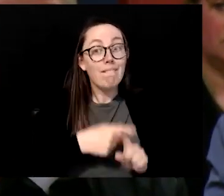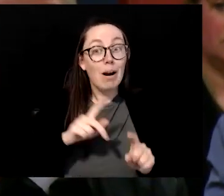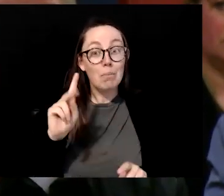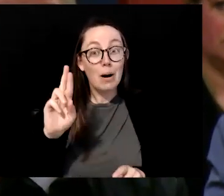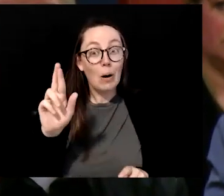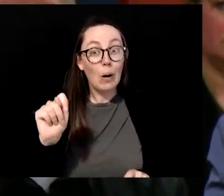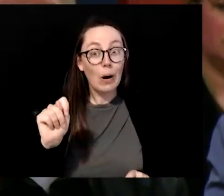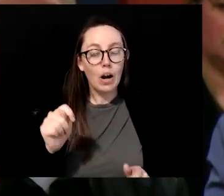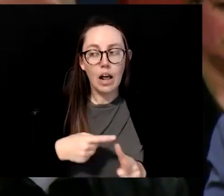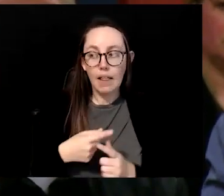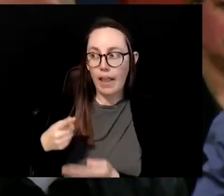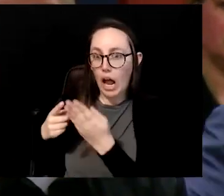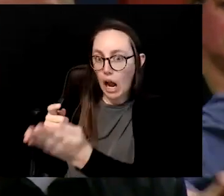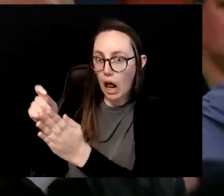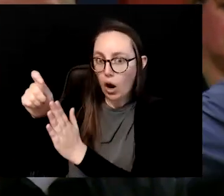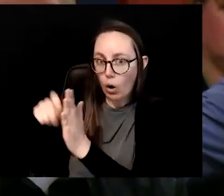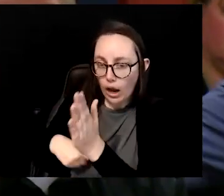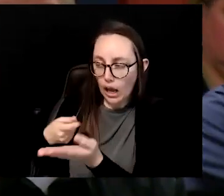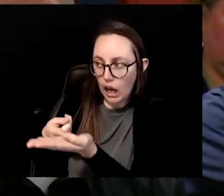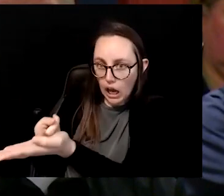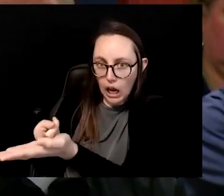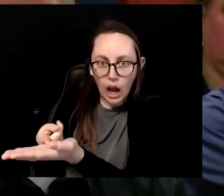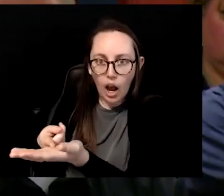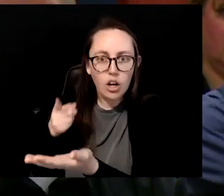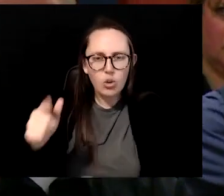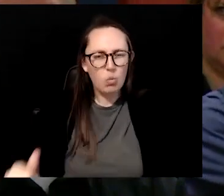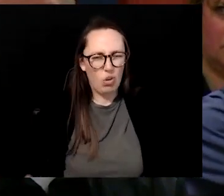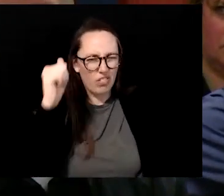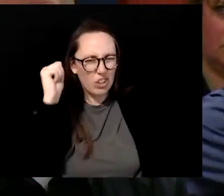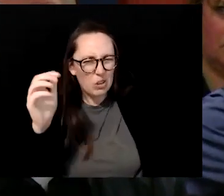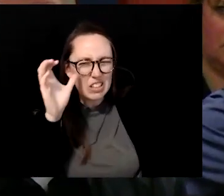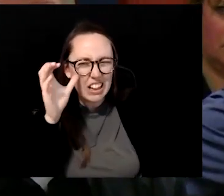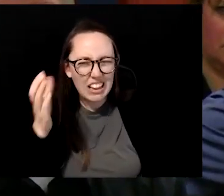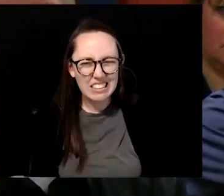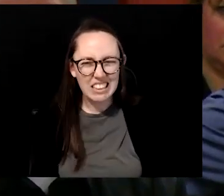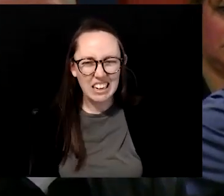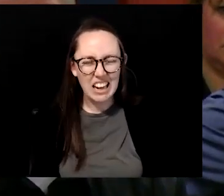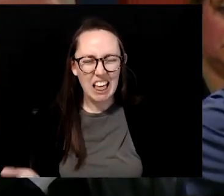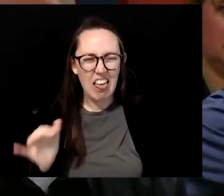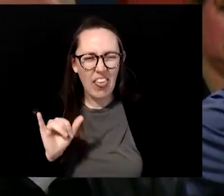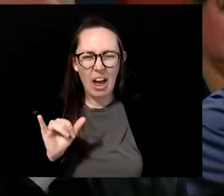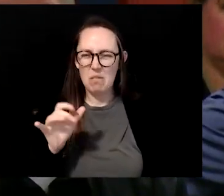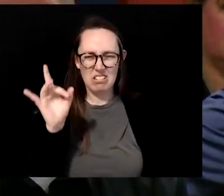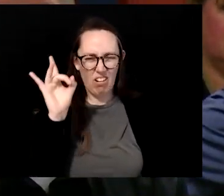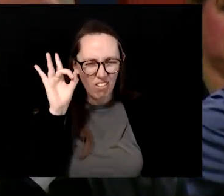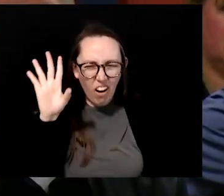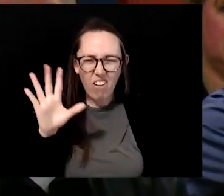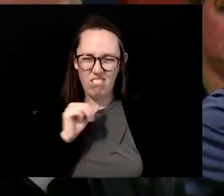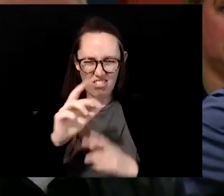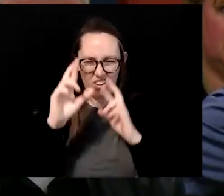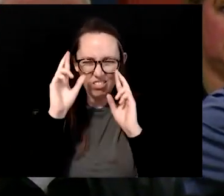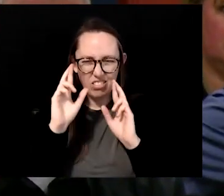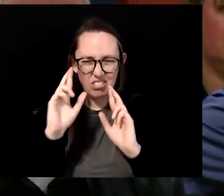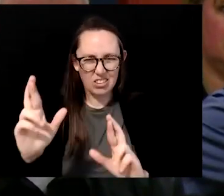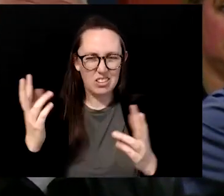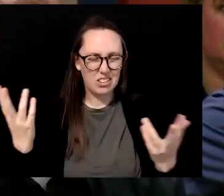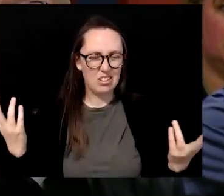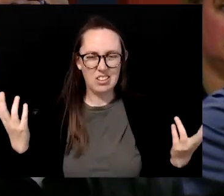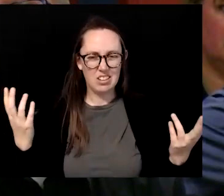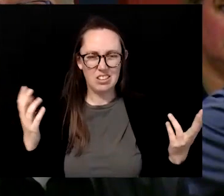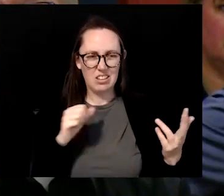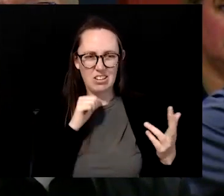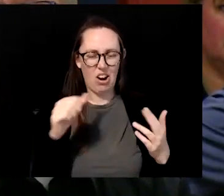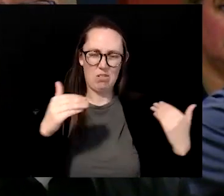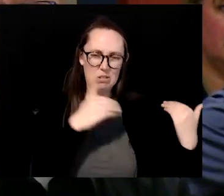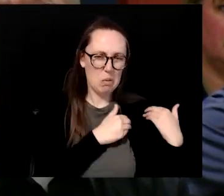written statement and you refuse to listen that was grossly irresponsible and unfair ask you to wrap it up Kurt please